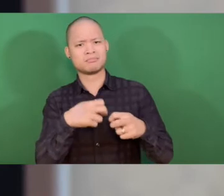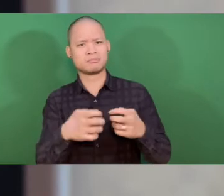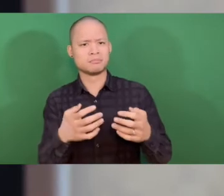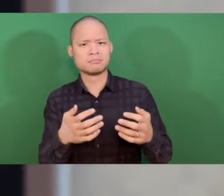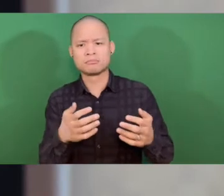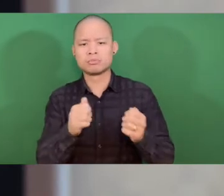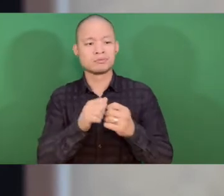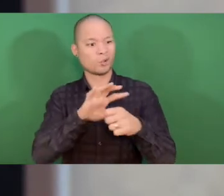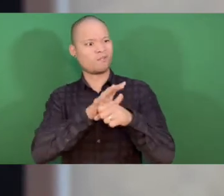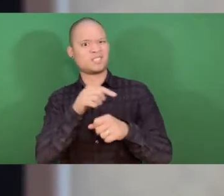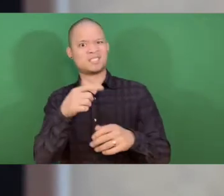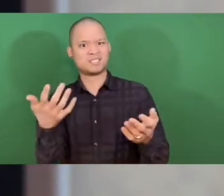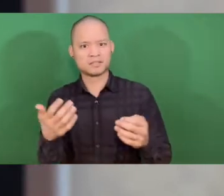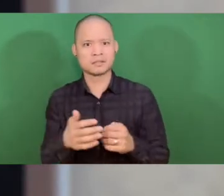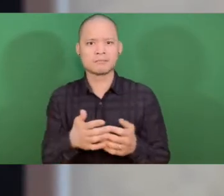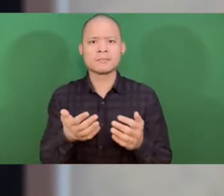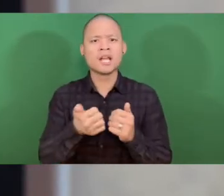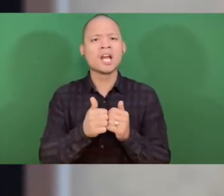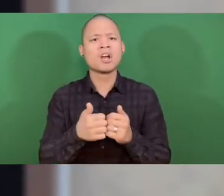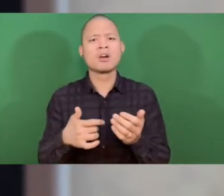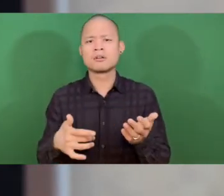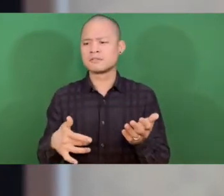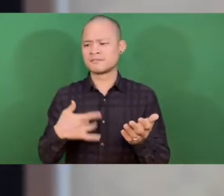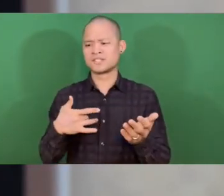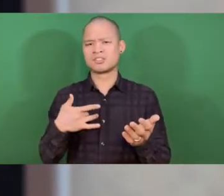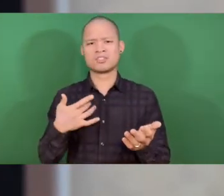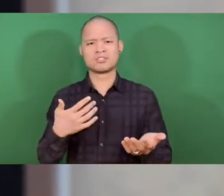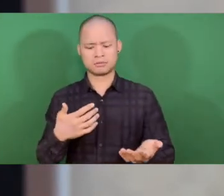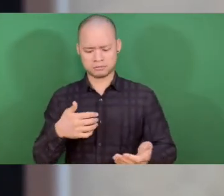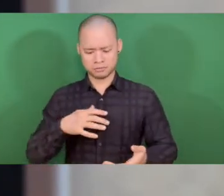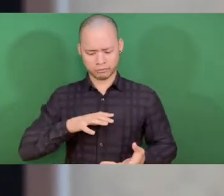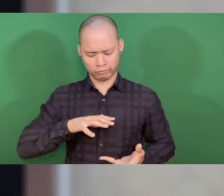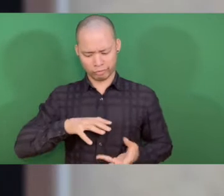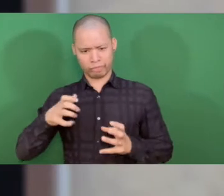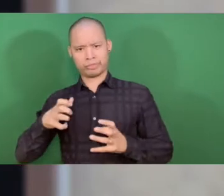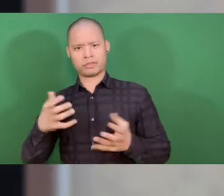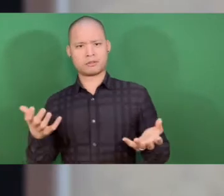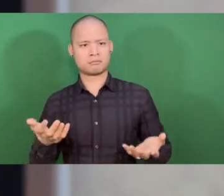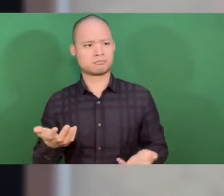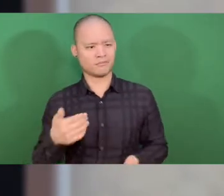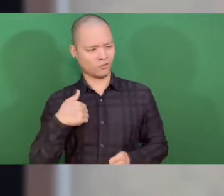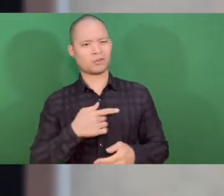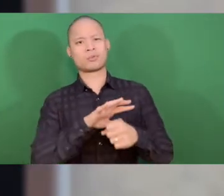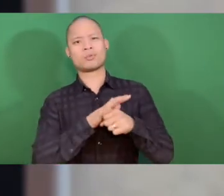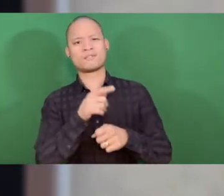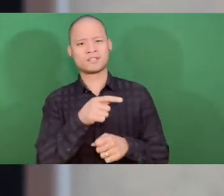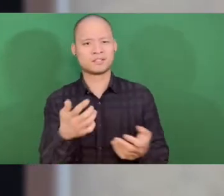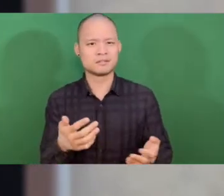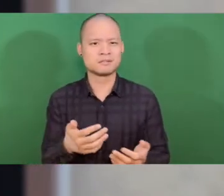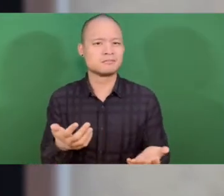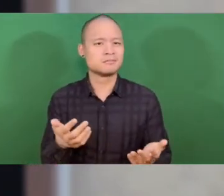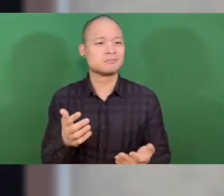because our sense of self is really thrown for a loop, right? Like the things that